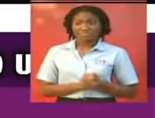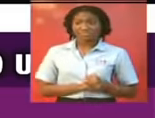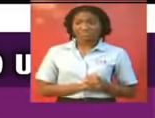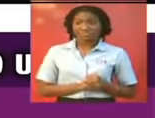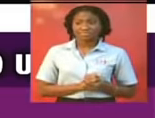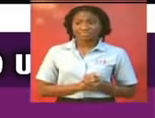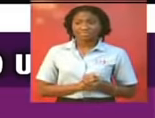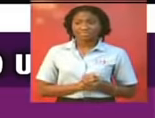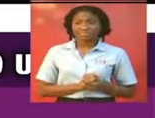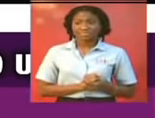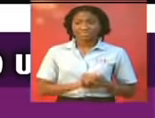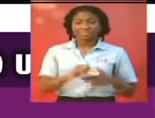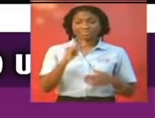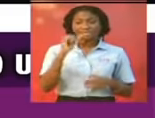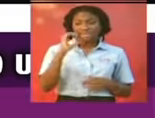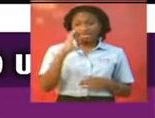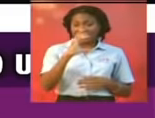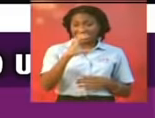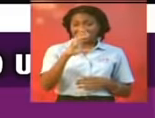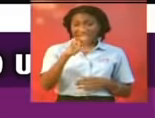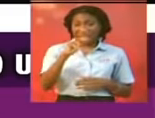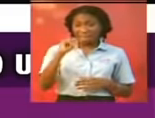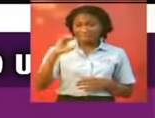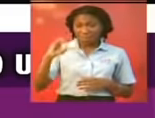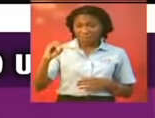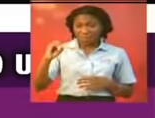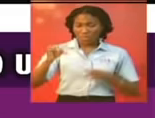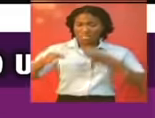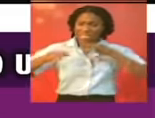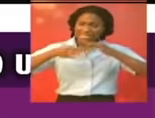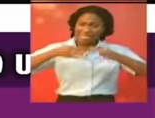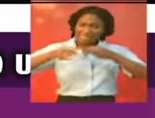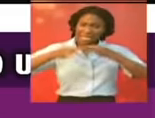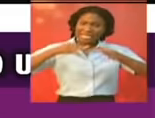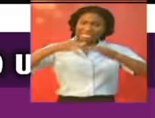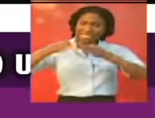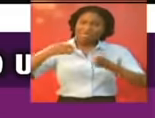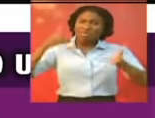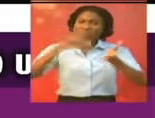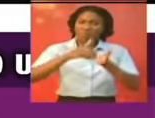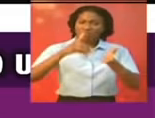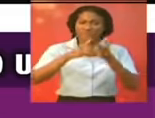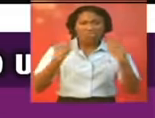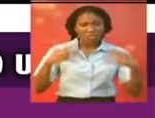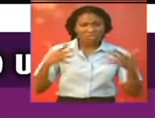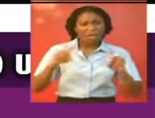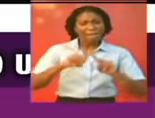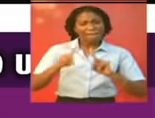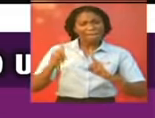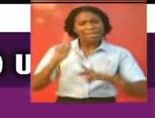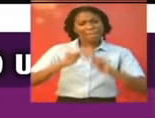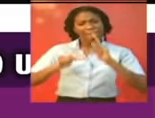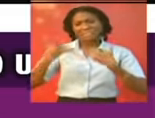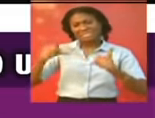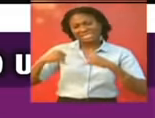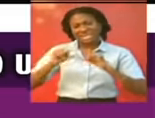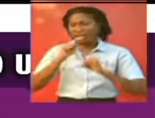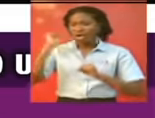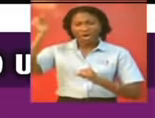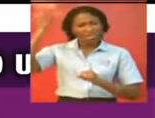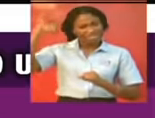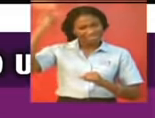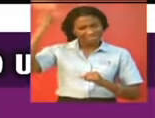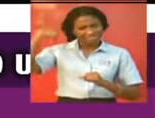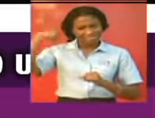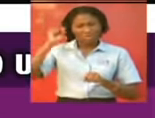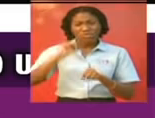been explained on more than one occasion, but persons are still having a difficulty. So I'm hoping that your explanation